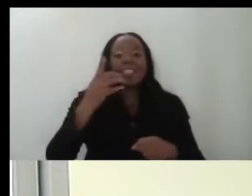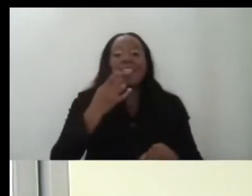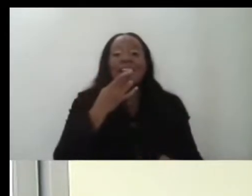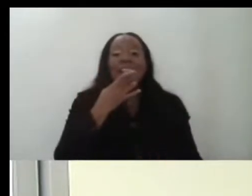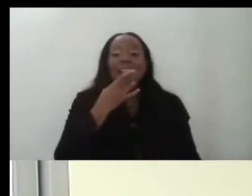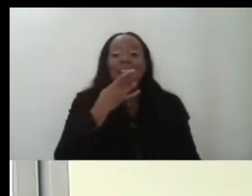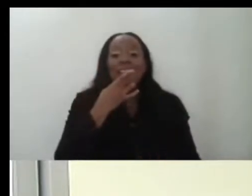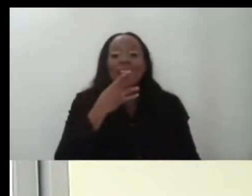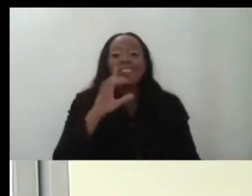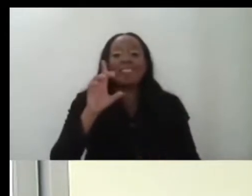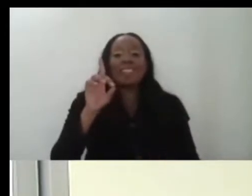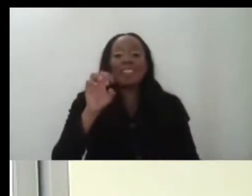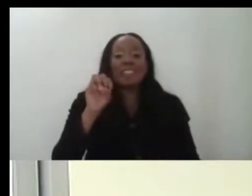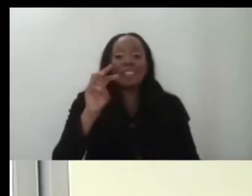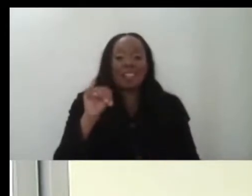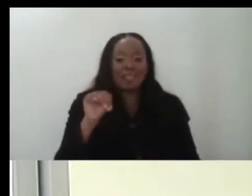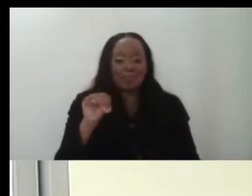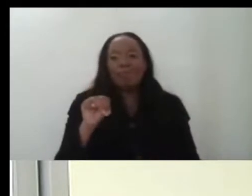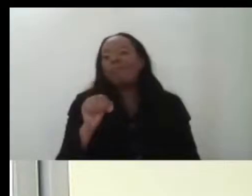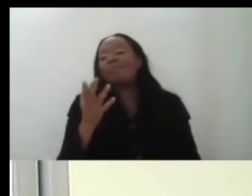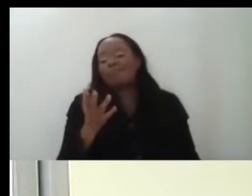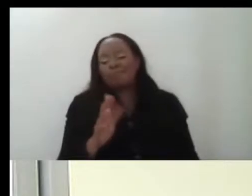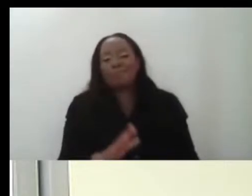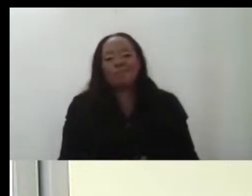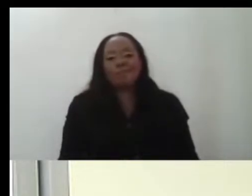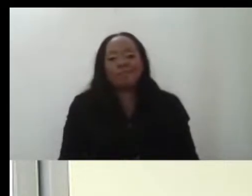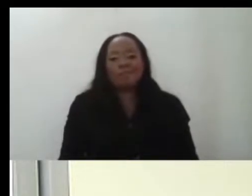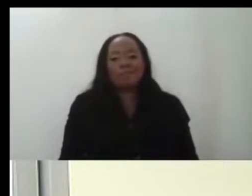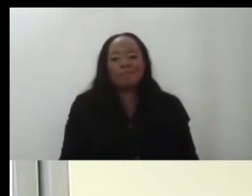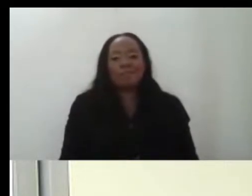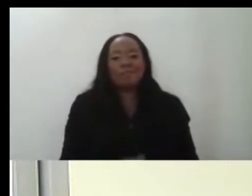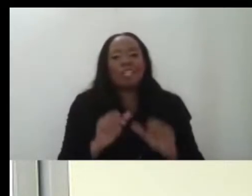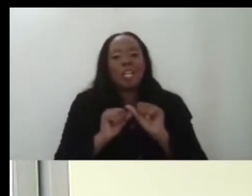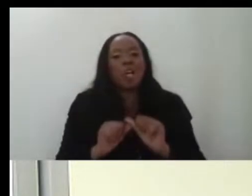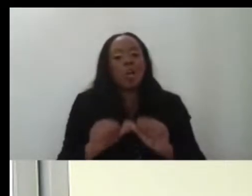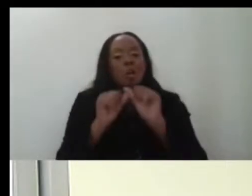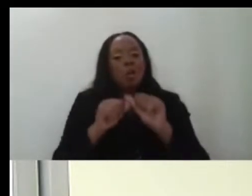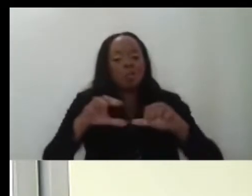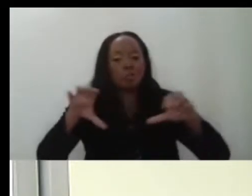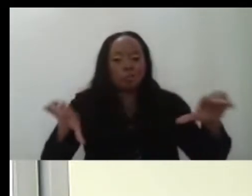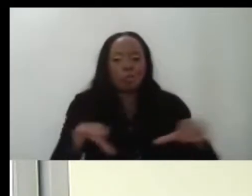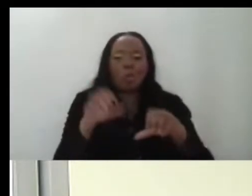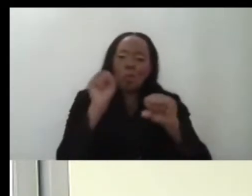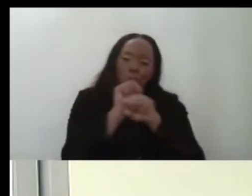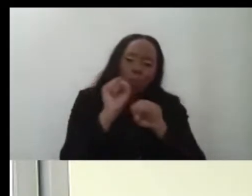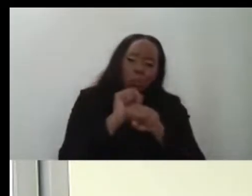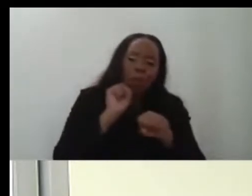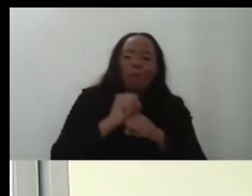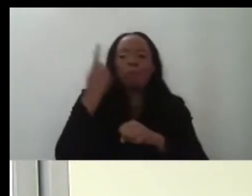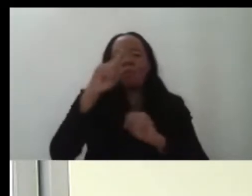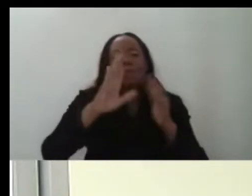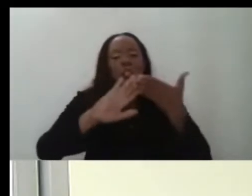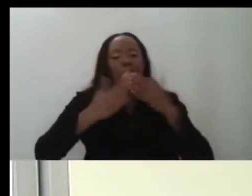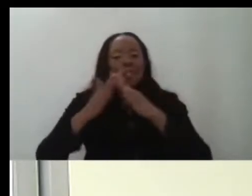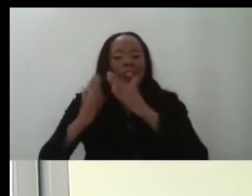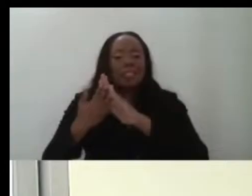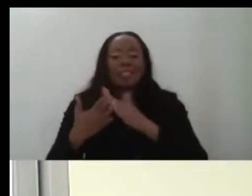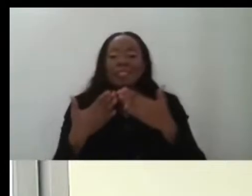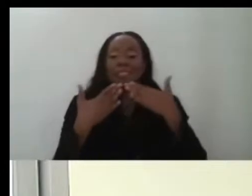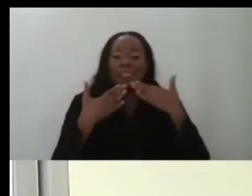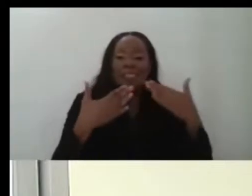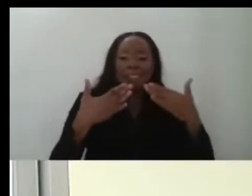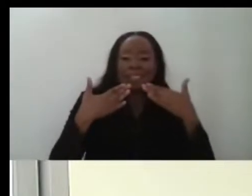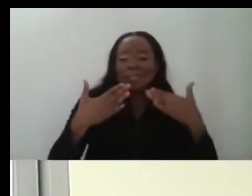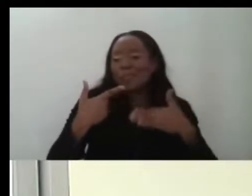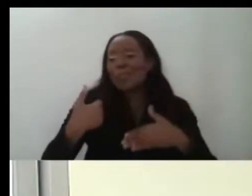DEM and the multiple hazards. So ladies and gentlemen, we continue to do our work in the community. And I want to say that